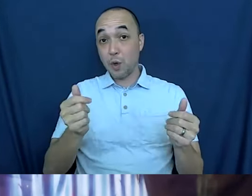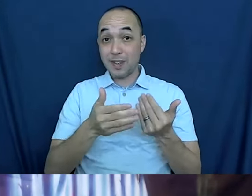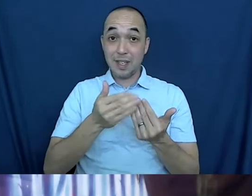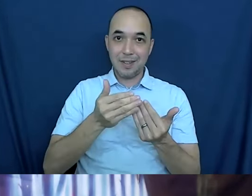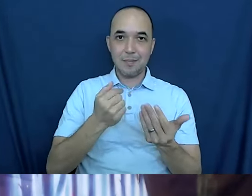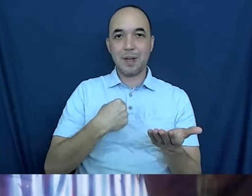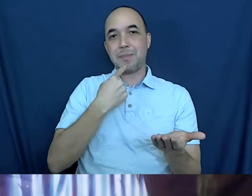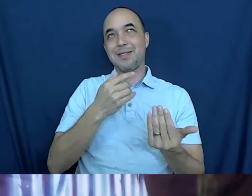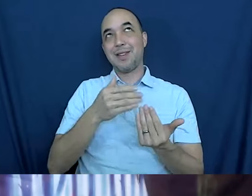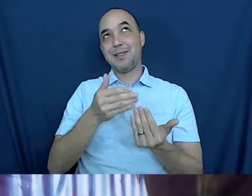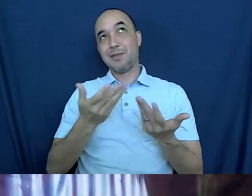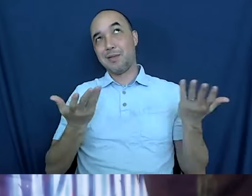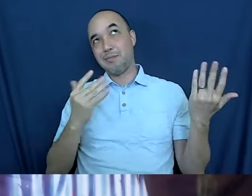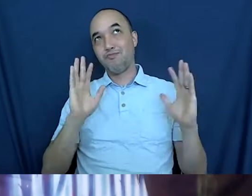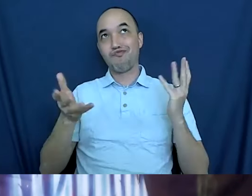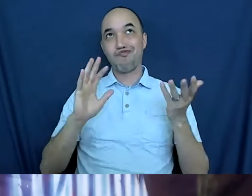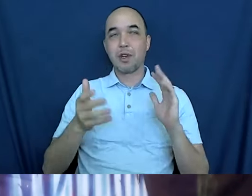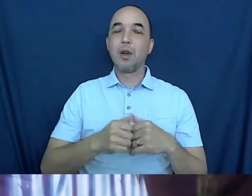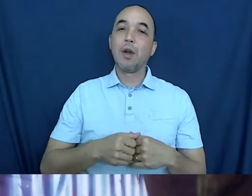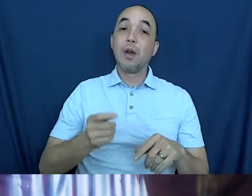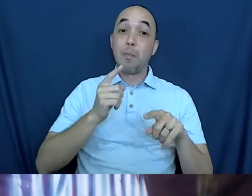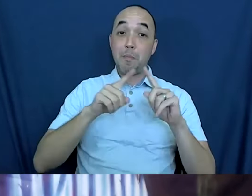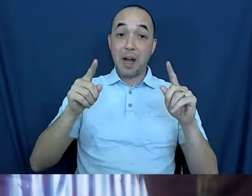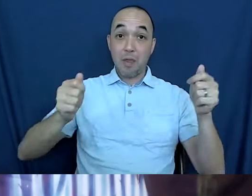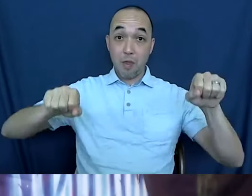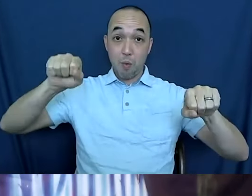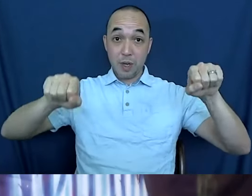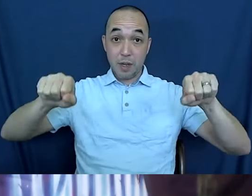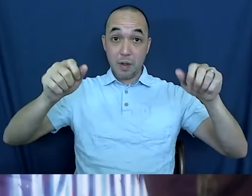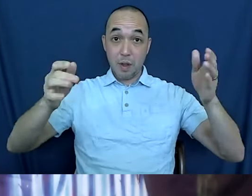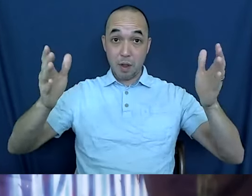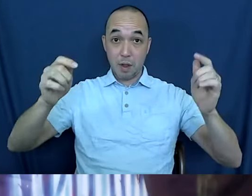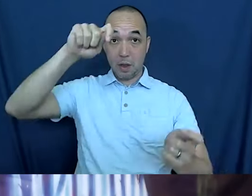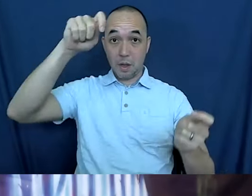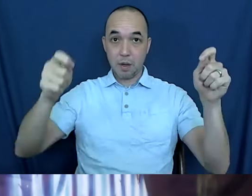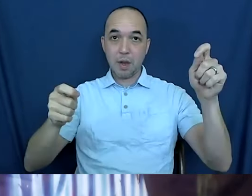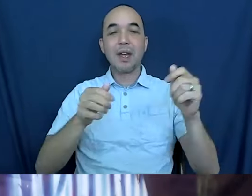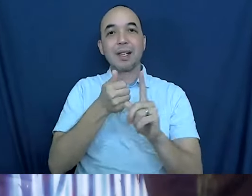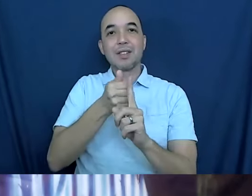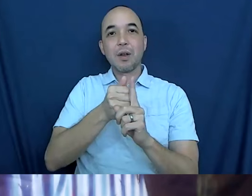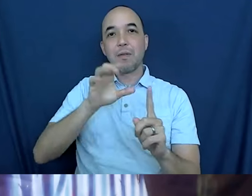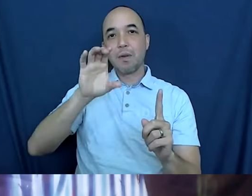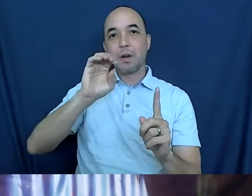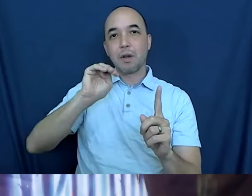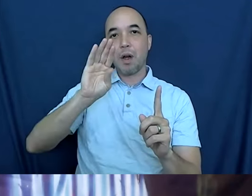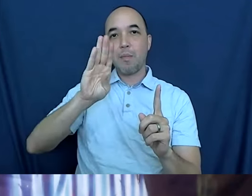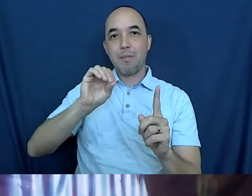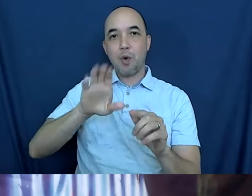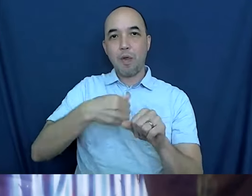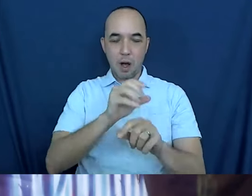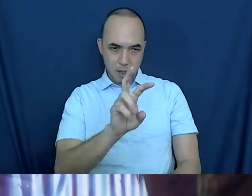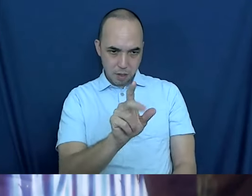I say easily, loosely. But the wheel of the ship was essentially a combination lock, which when you think about it is another